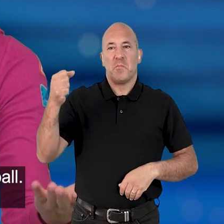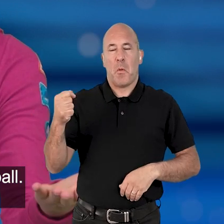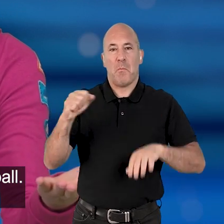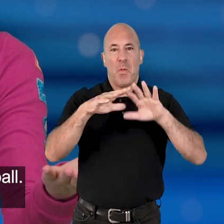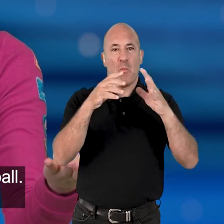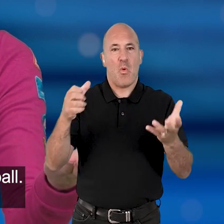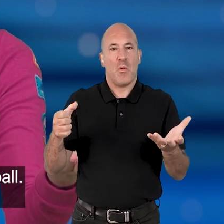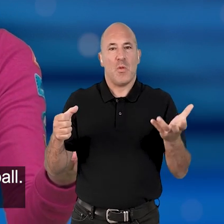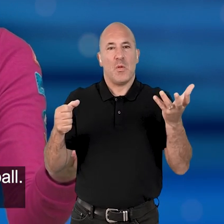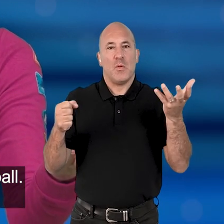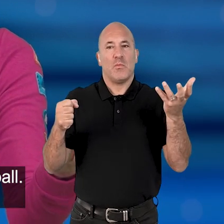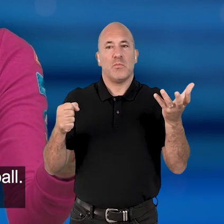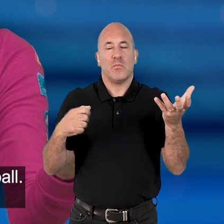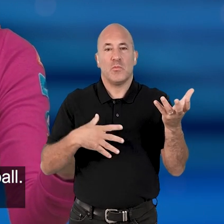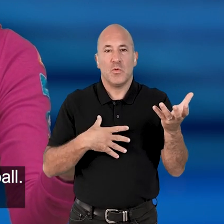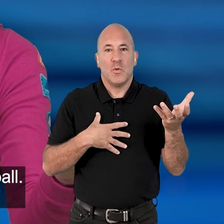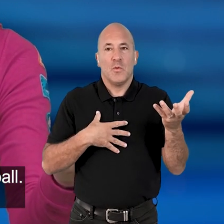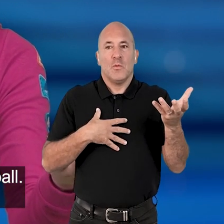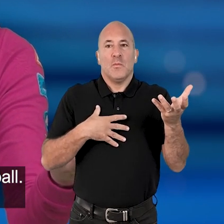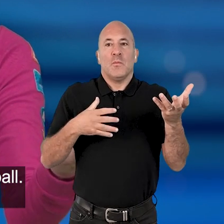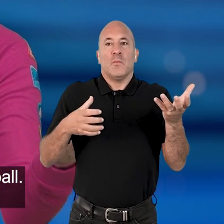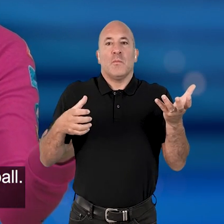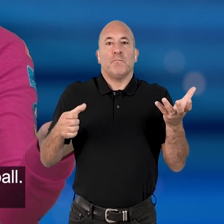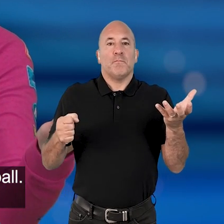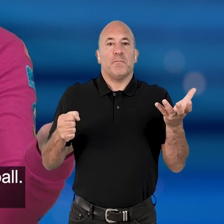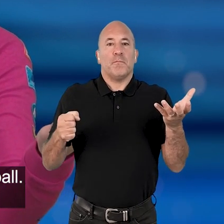the ball. She holds her breath.